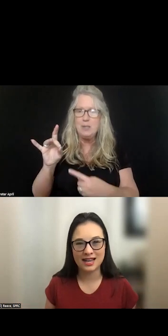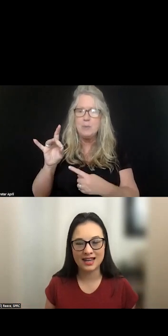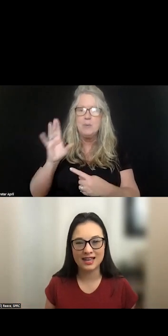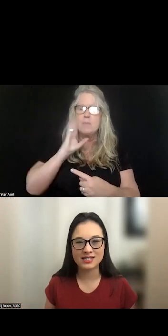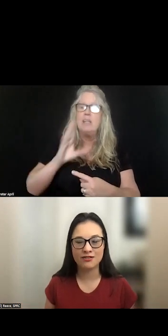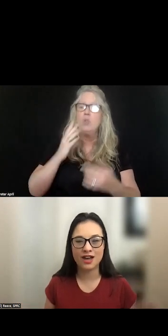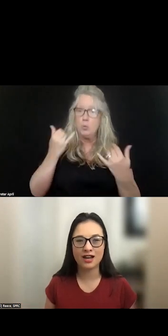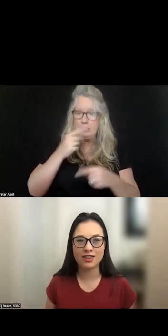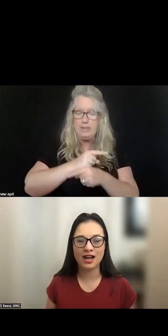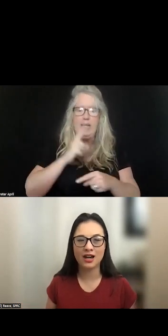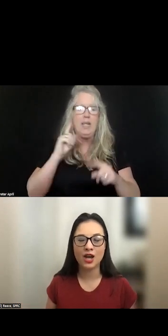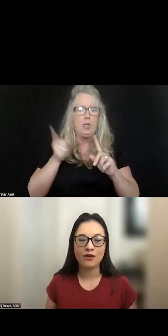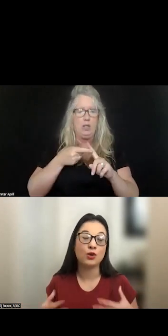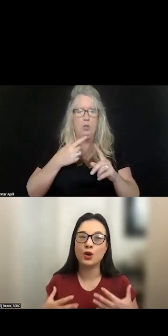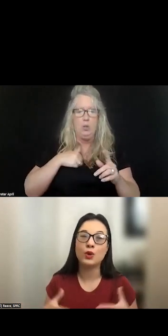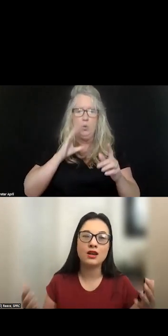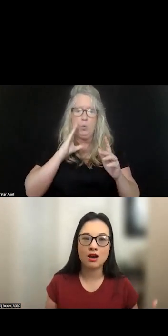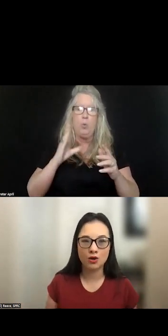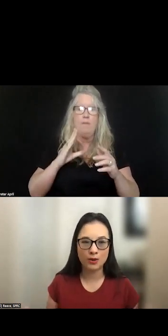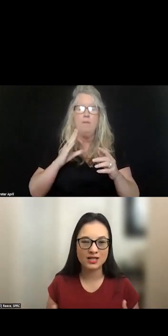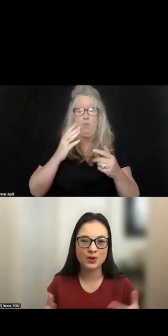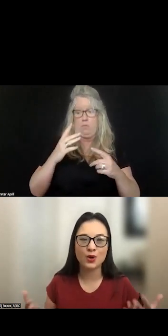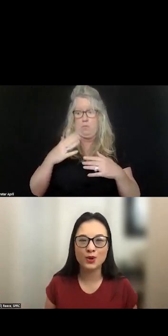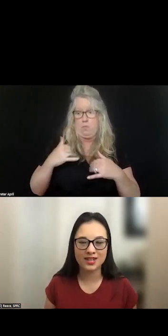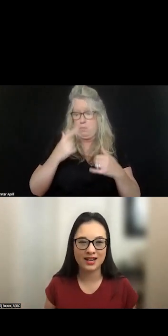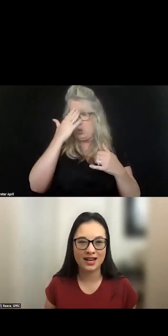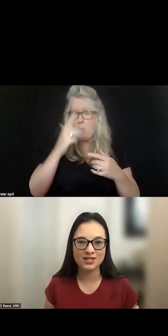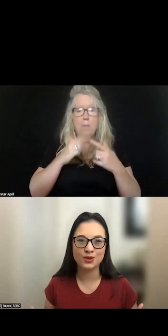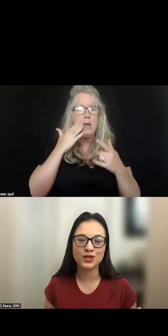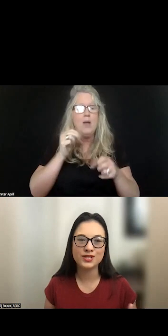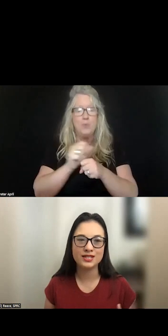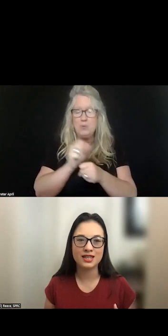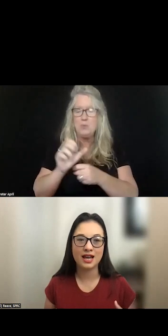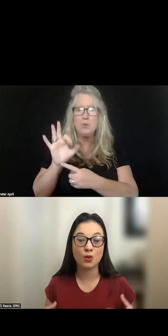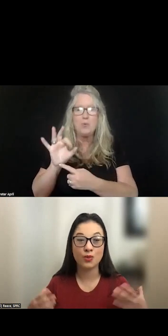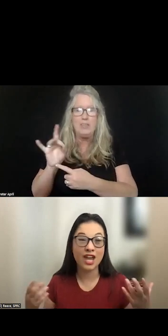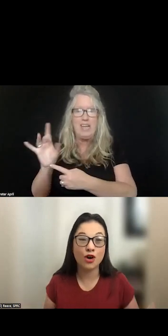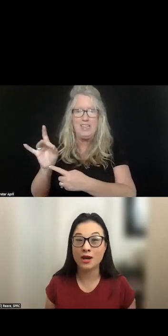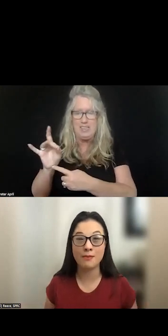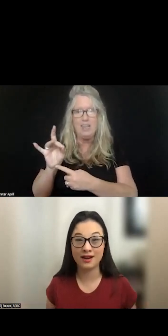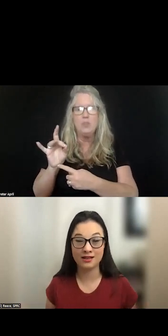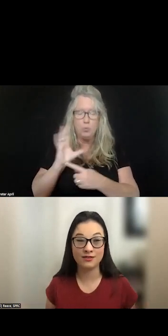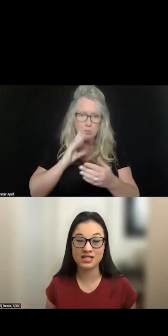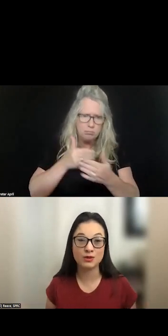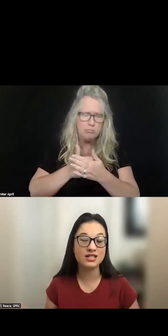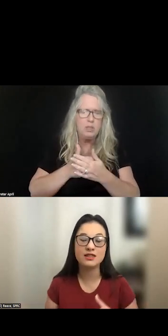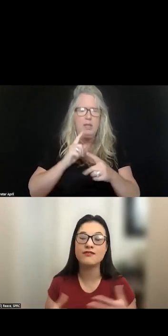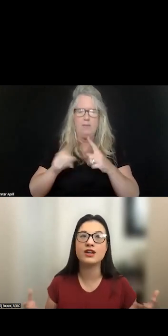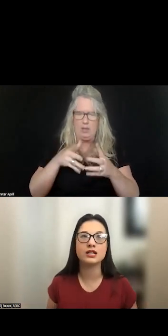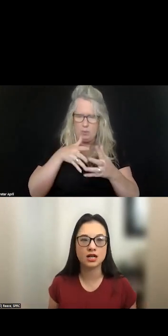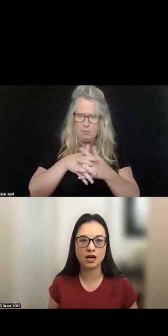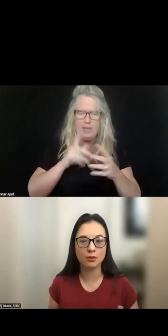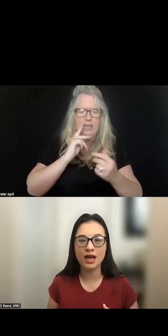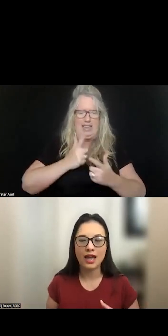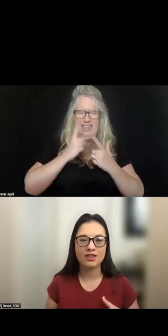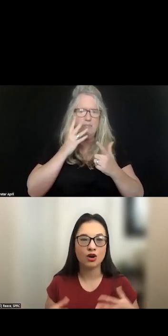away today is the fact that, for one, we know, because we work with 988 so closely, that they are embedding lived experience at the